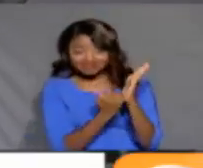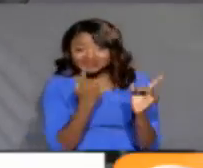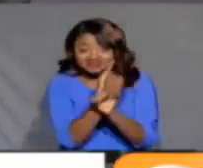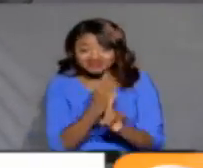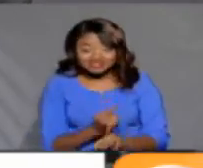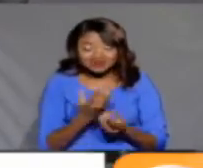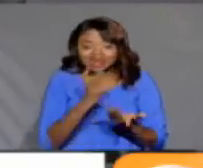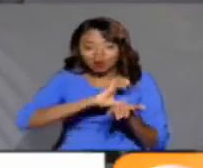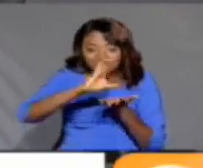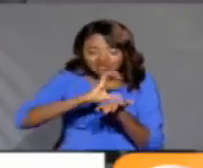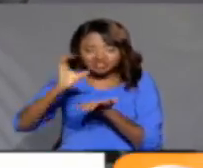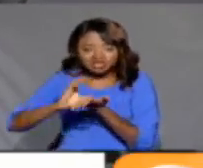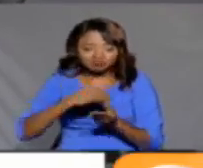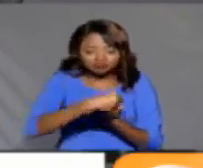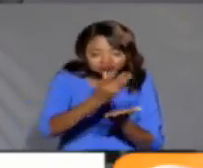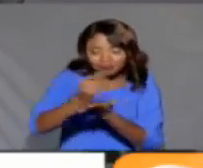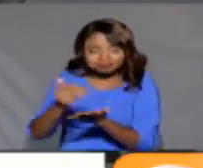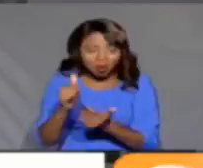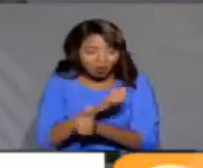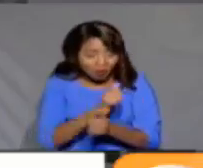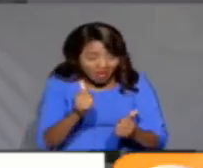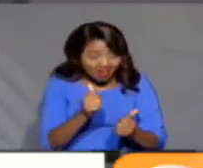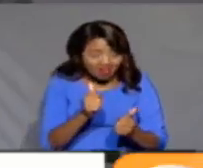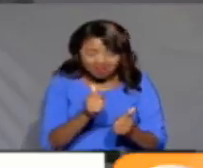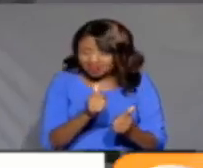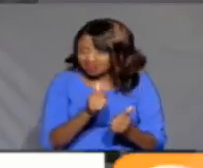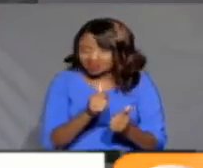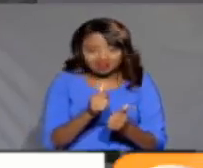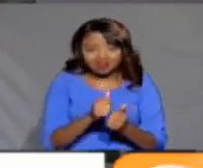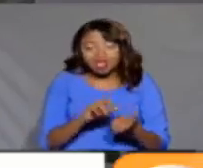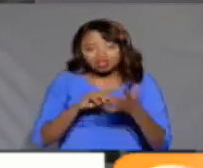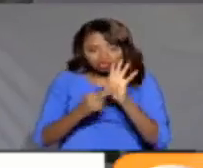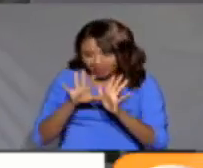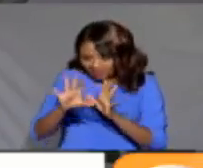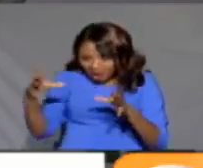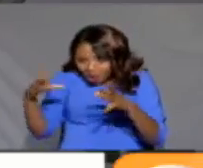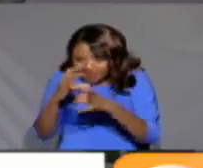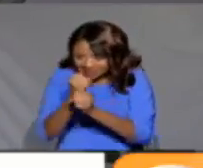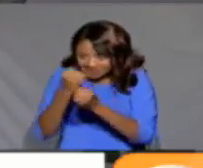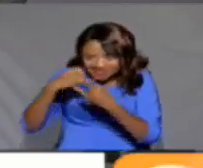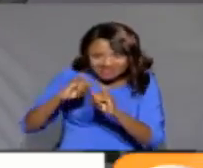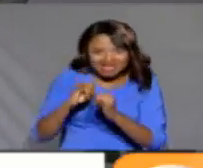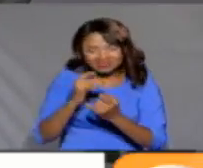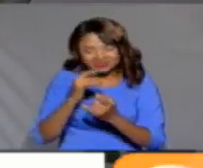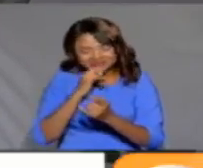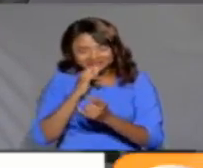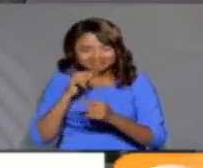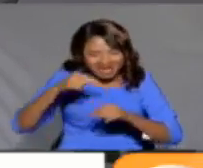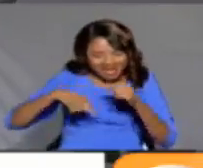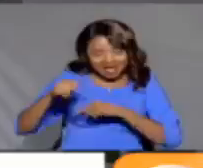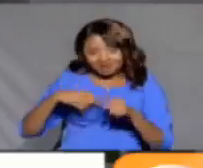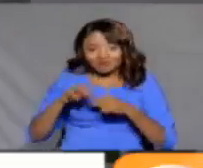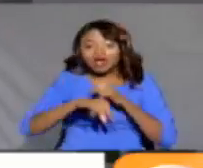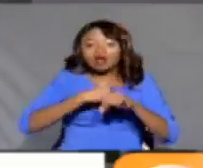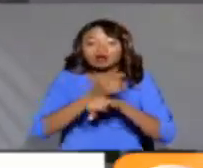cash flows has been omitted. In essence, an organization that is being audited tries to avoid a qualified opinion since it casts doubt